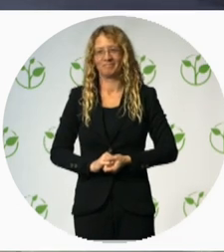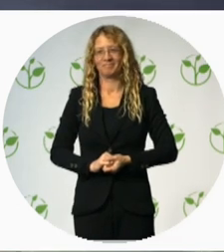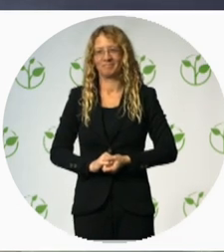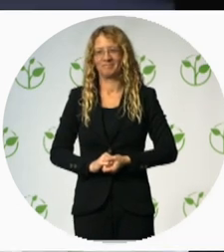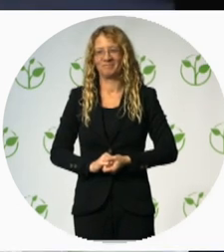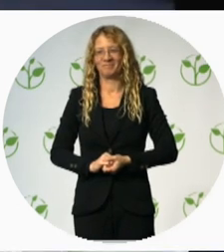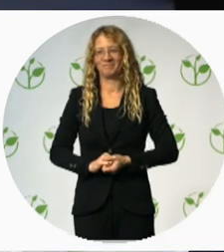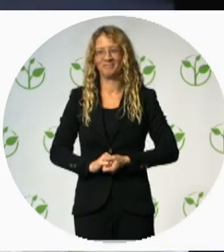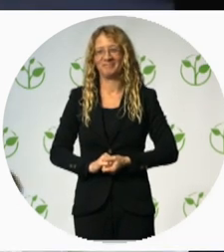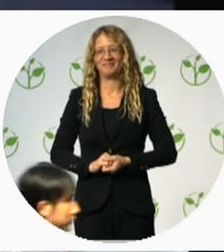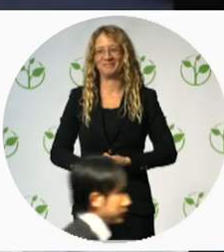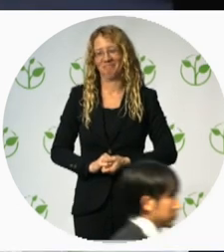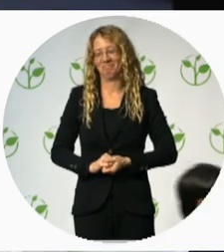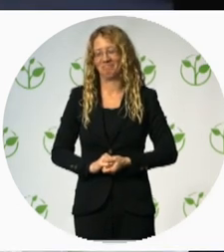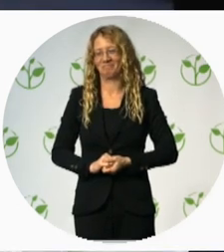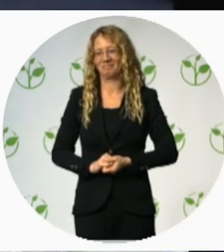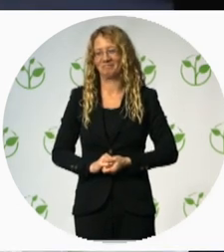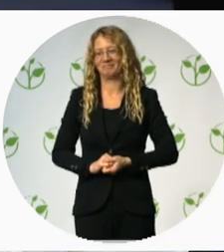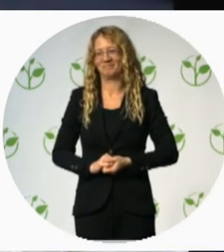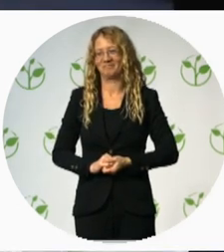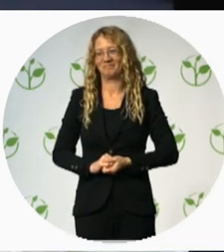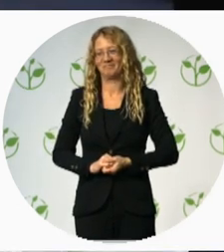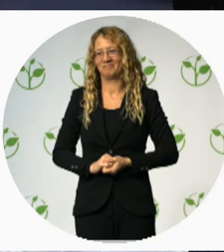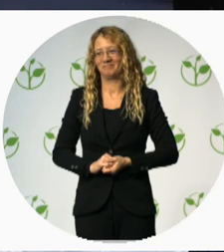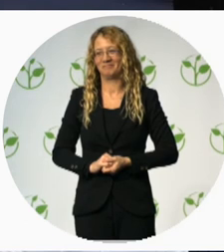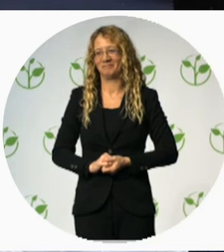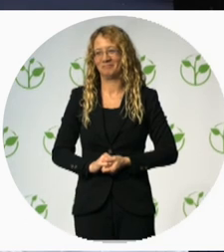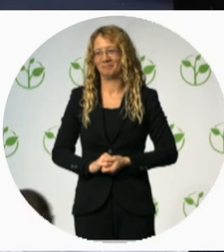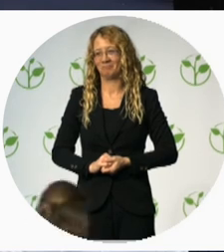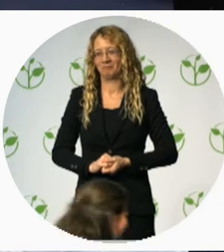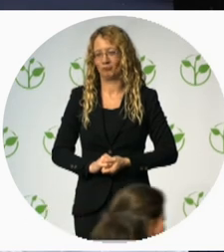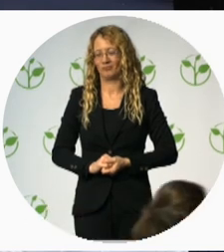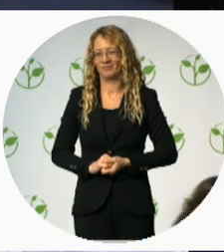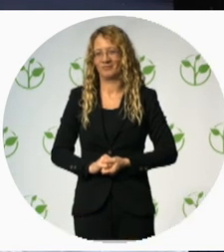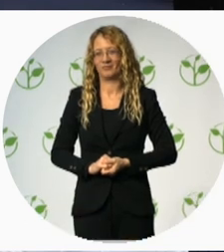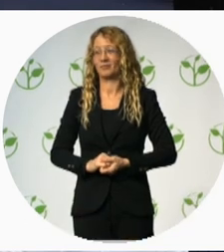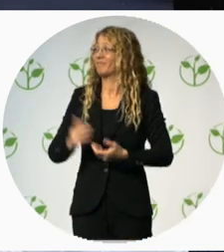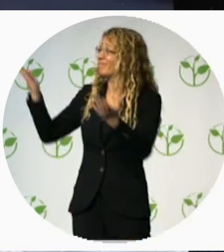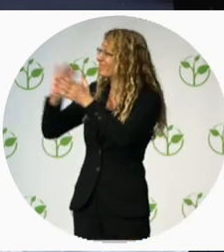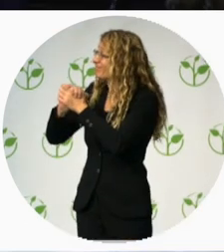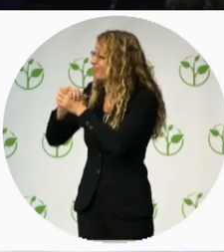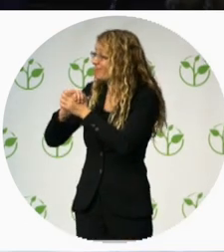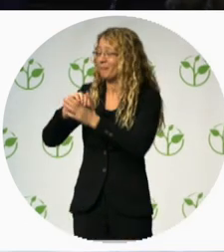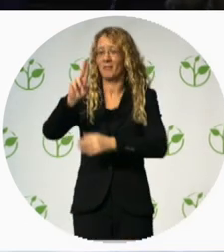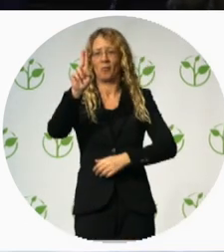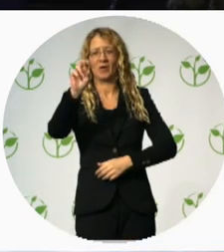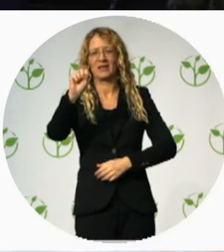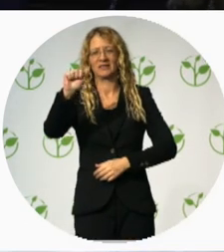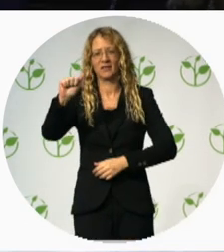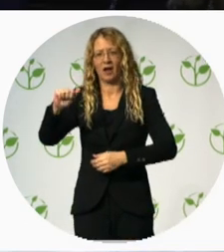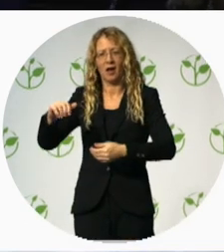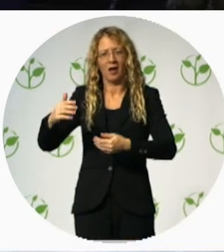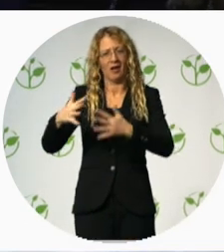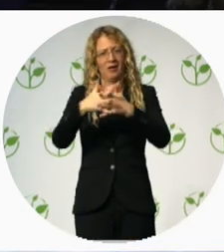Congratulations to the Museum of Modern Art in the USA. The Museum of Modern Art, located in Midtown Manhattan in New York, recognizes